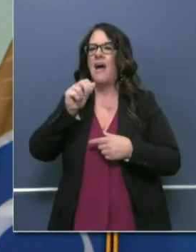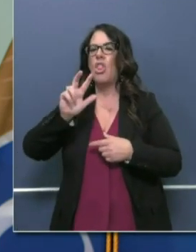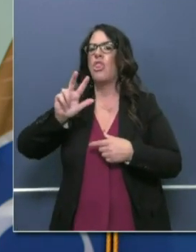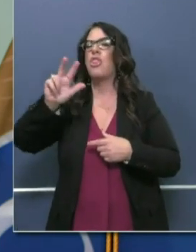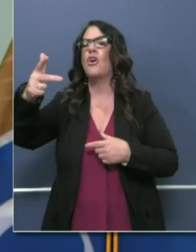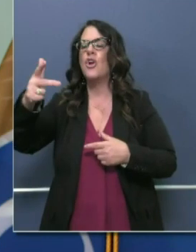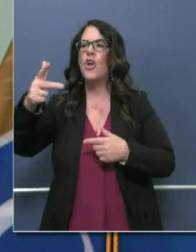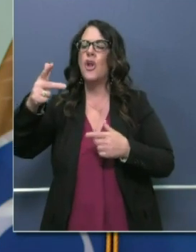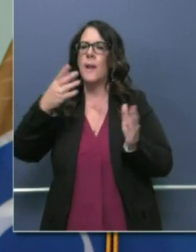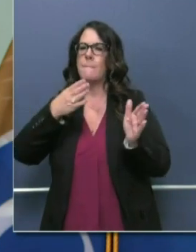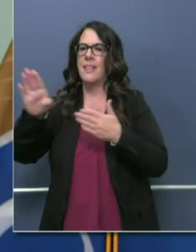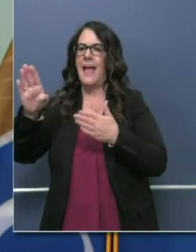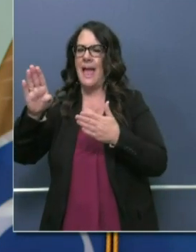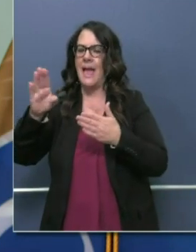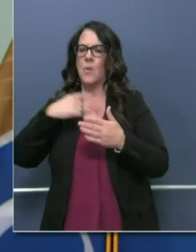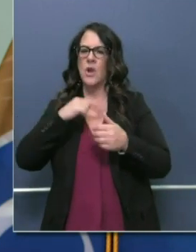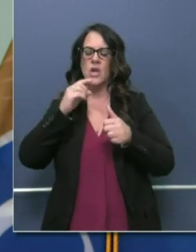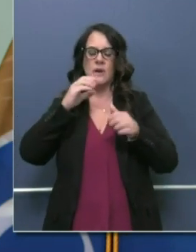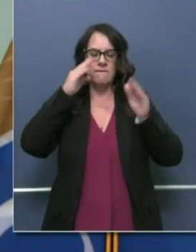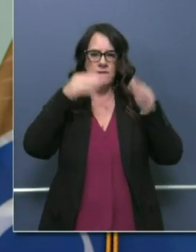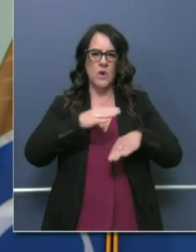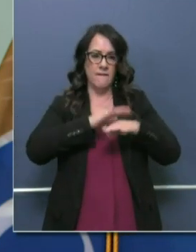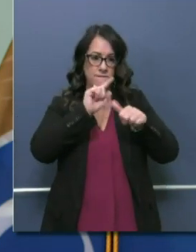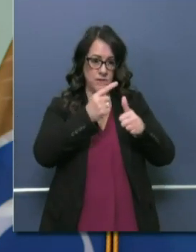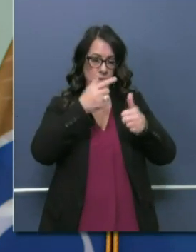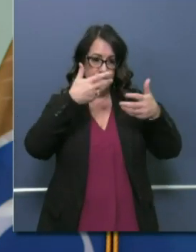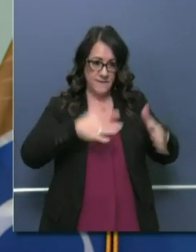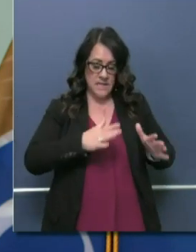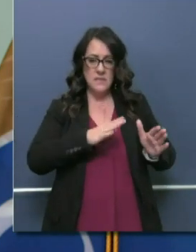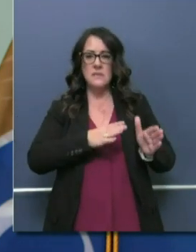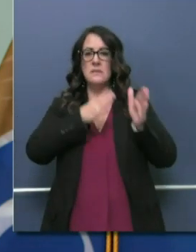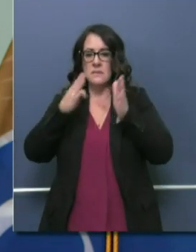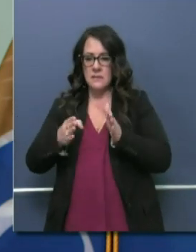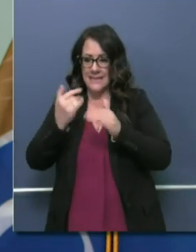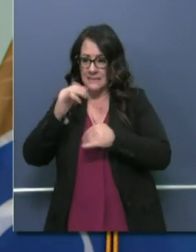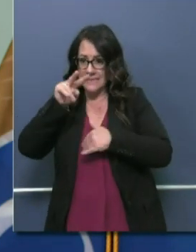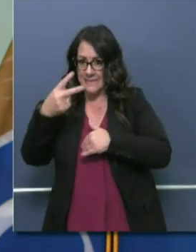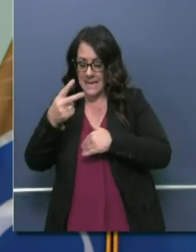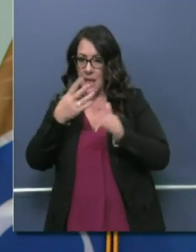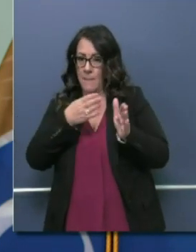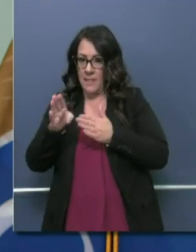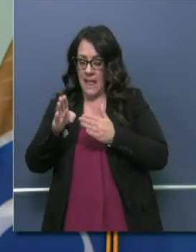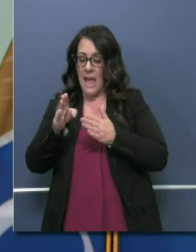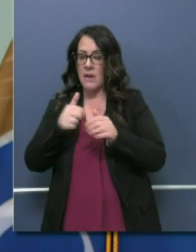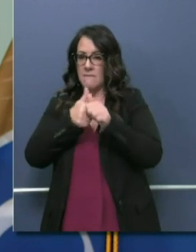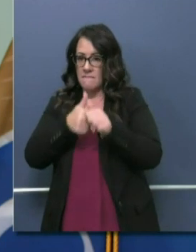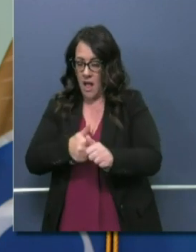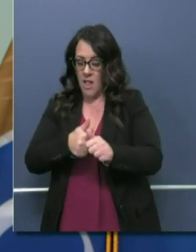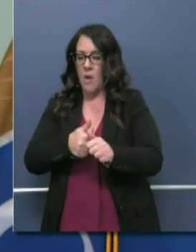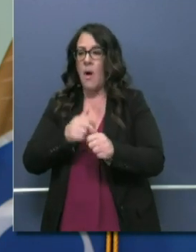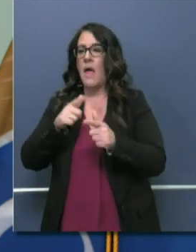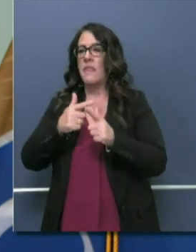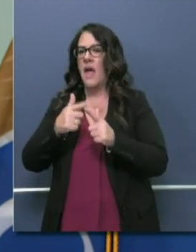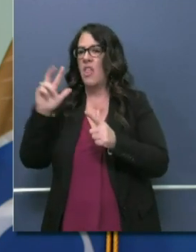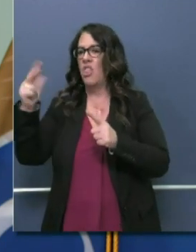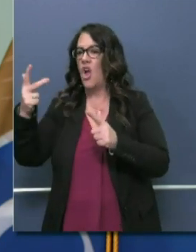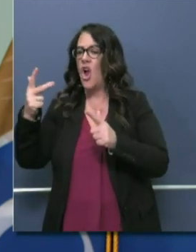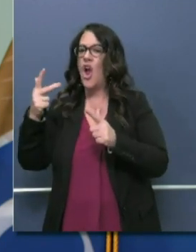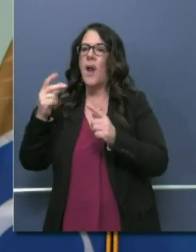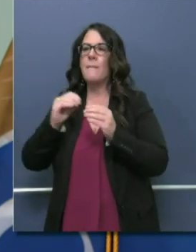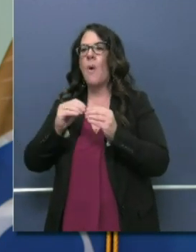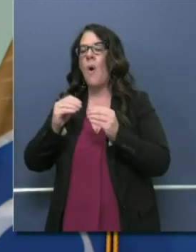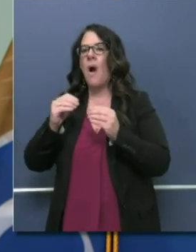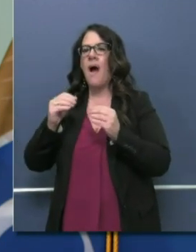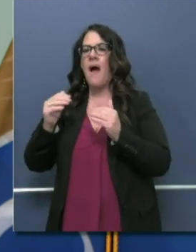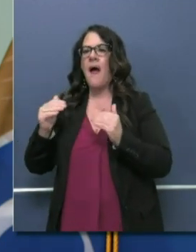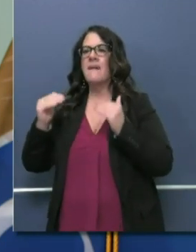but well into phase 2. Primarily in that restaurant space and other specific capacity.